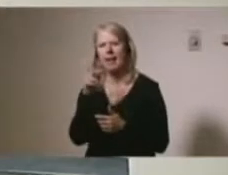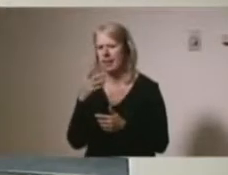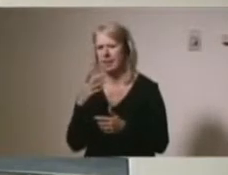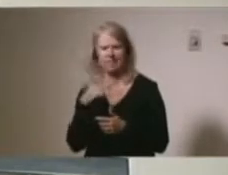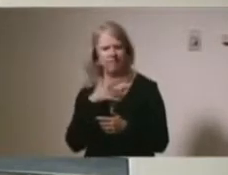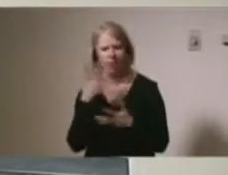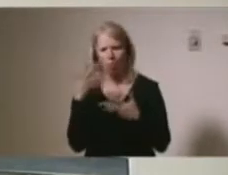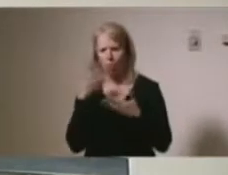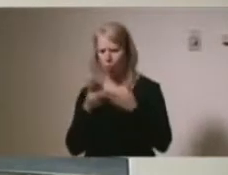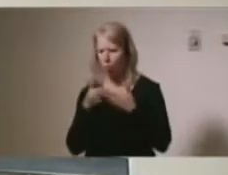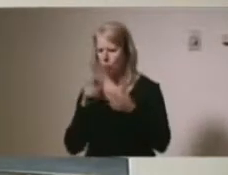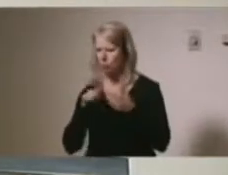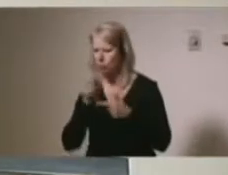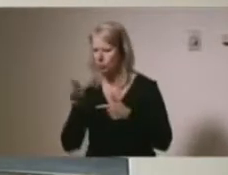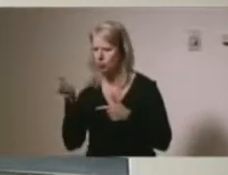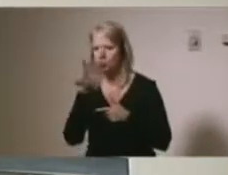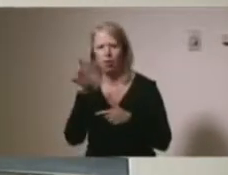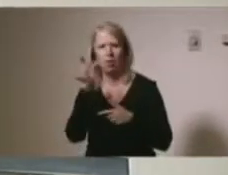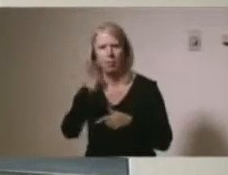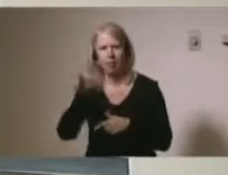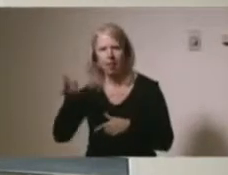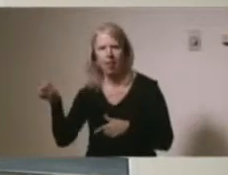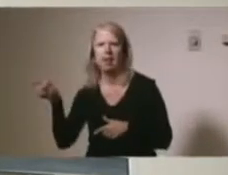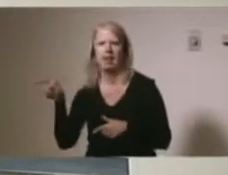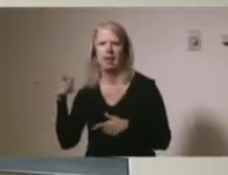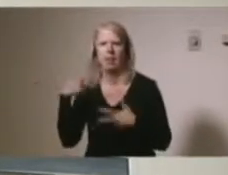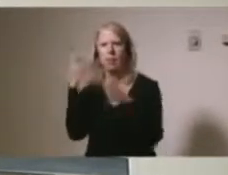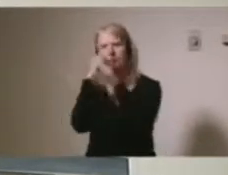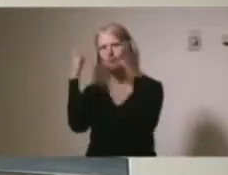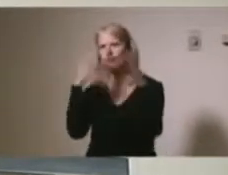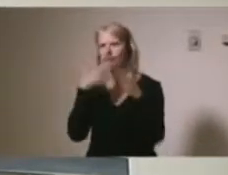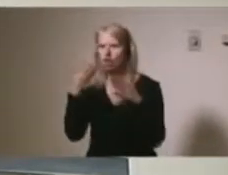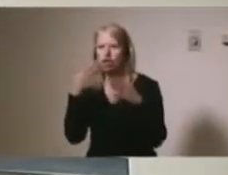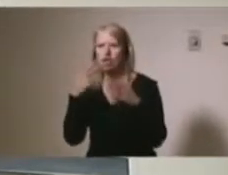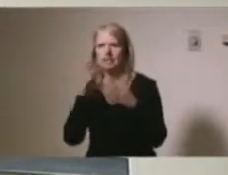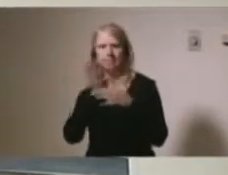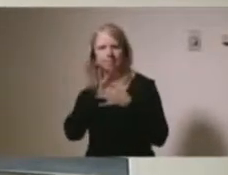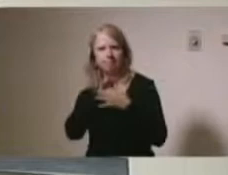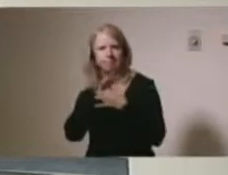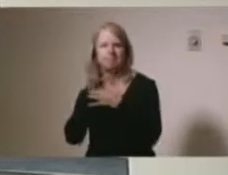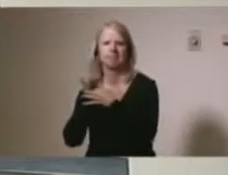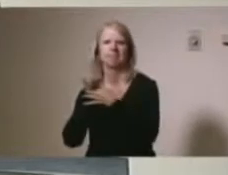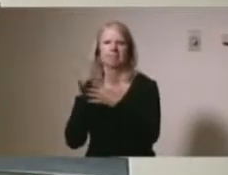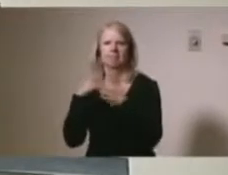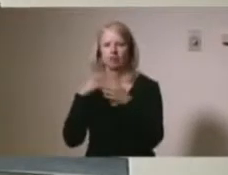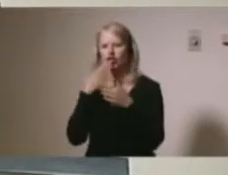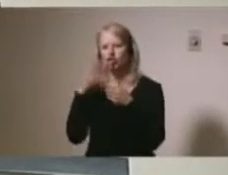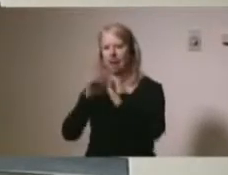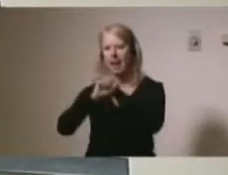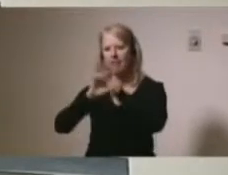want to have a good public image. That's the way we advertise ourselves